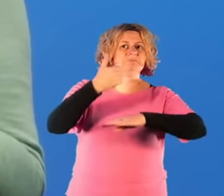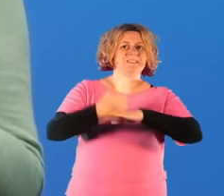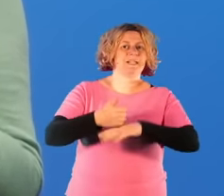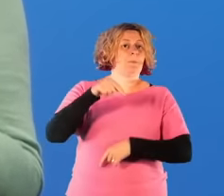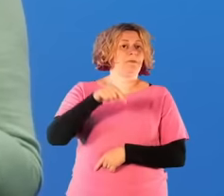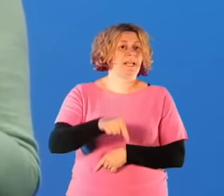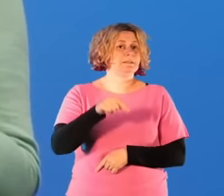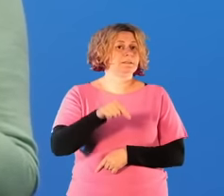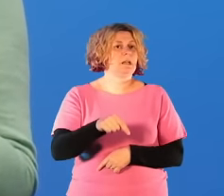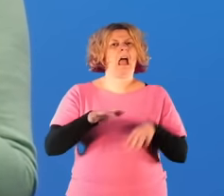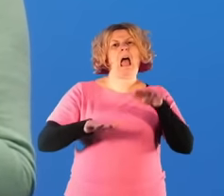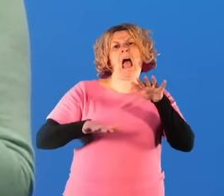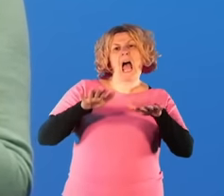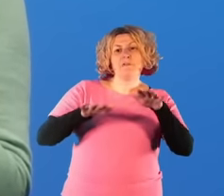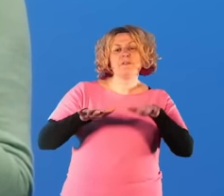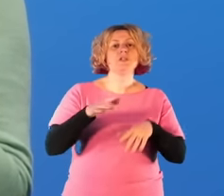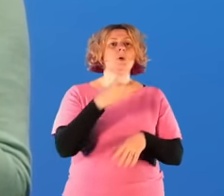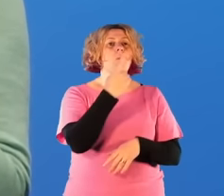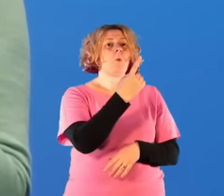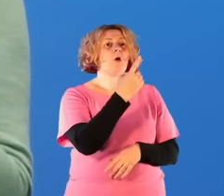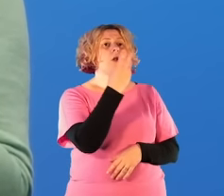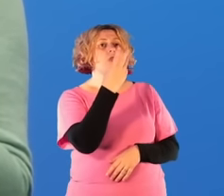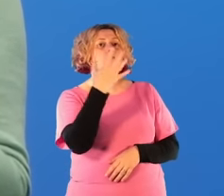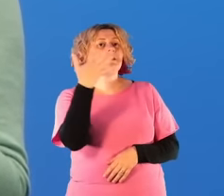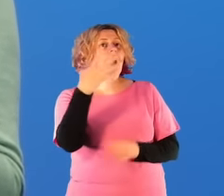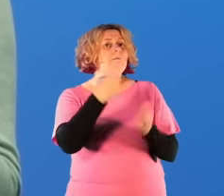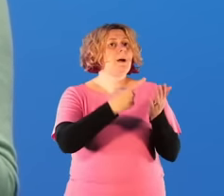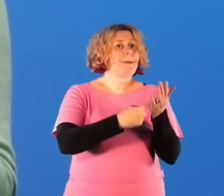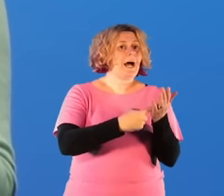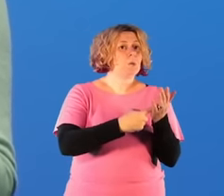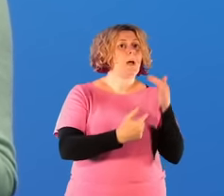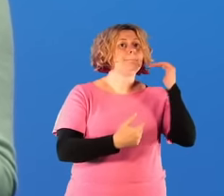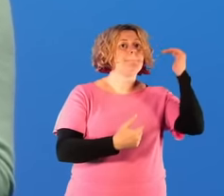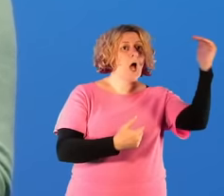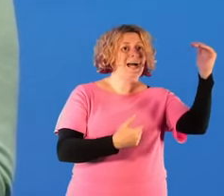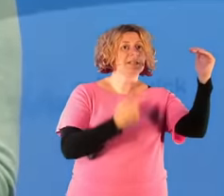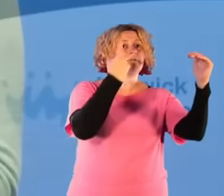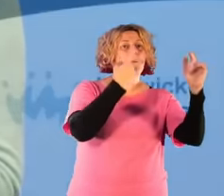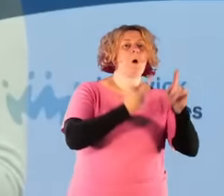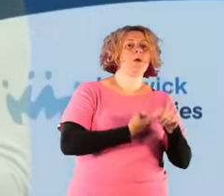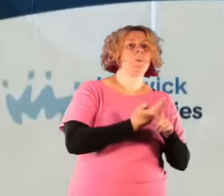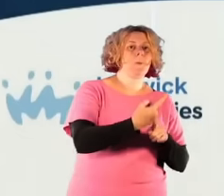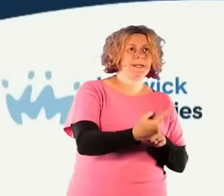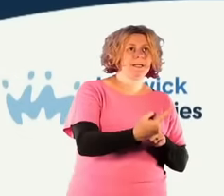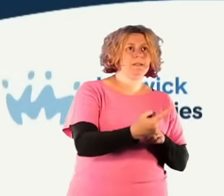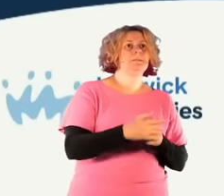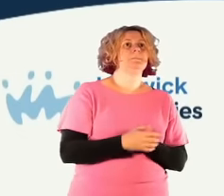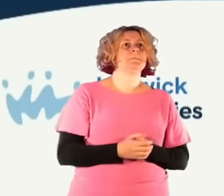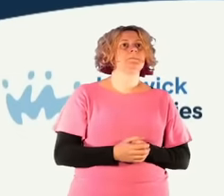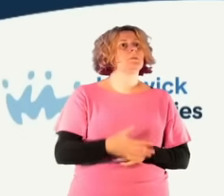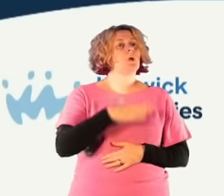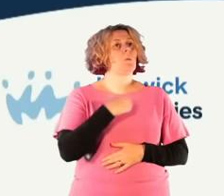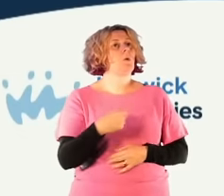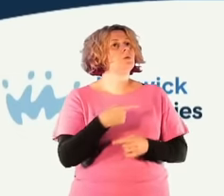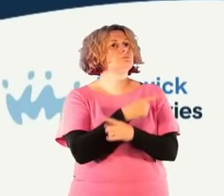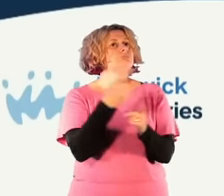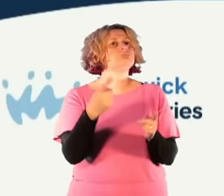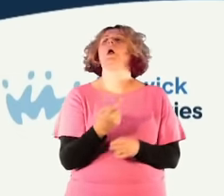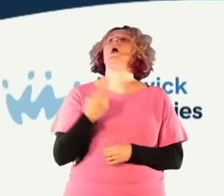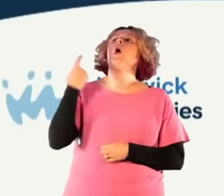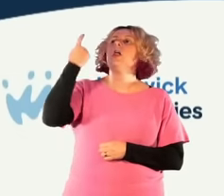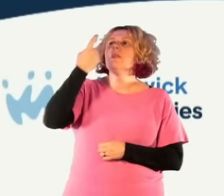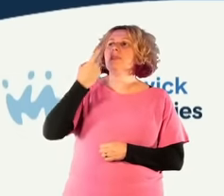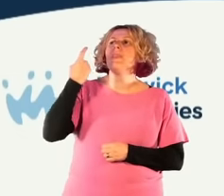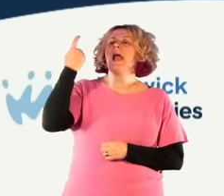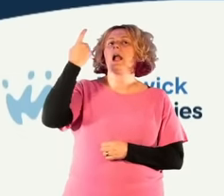is £135 per adult per week. So we want you to just have a think about if you can